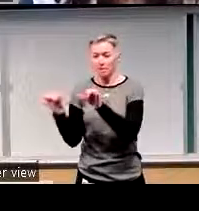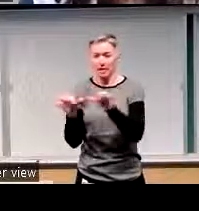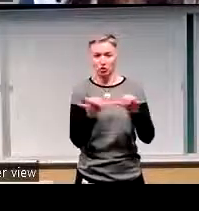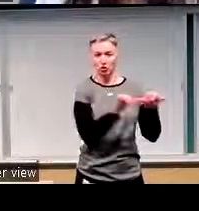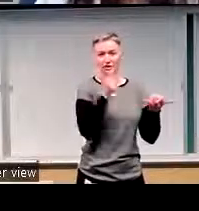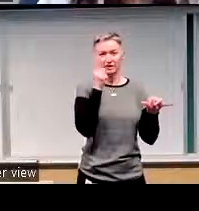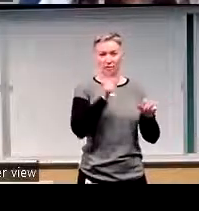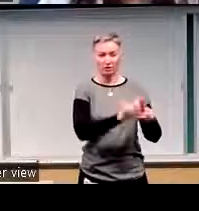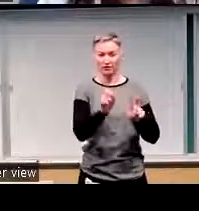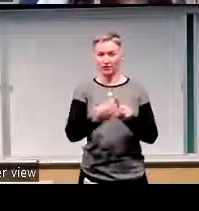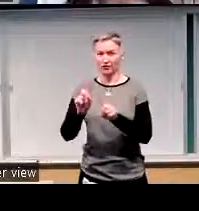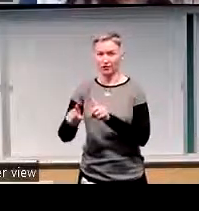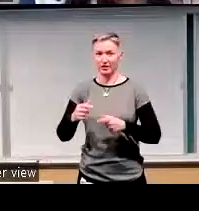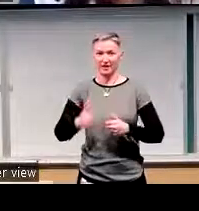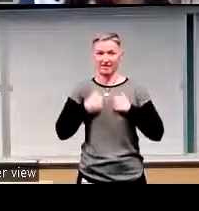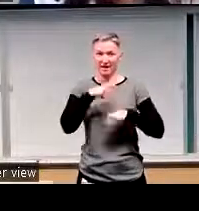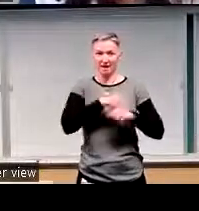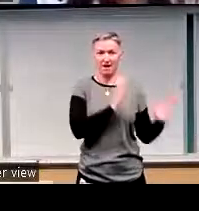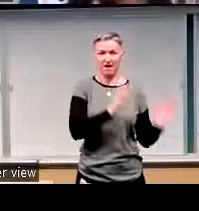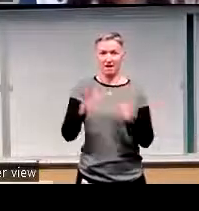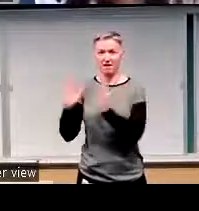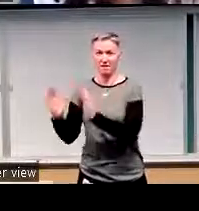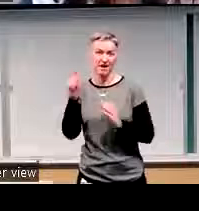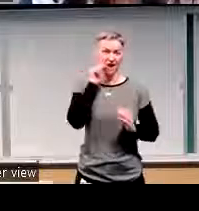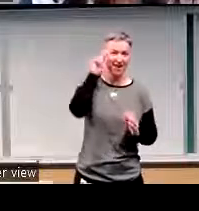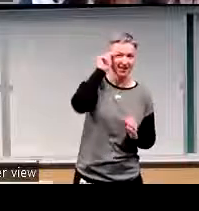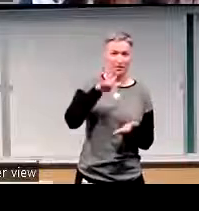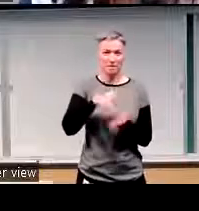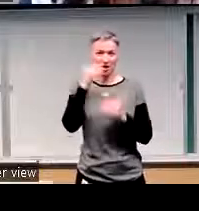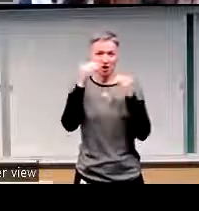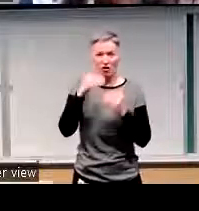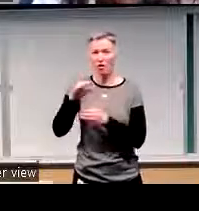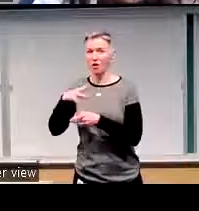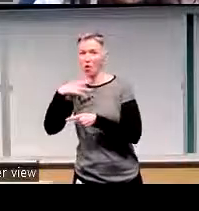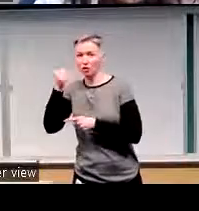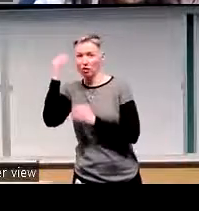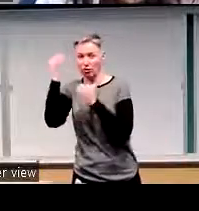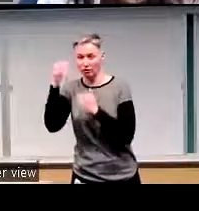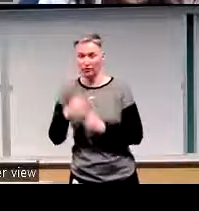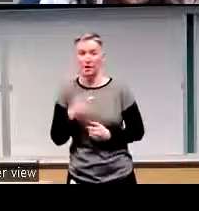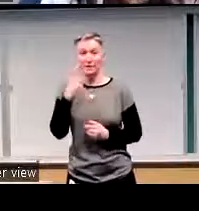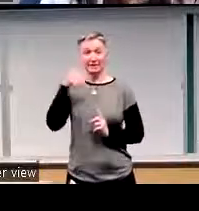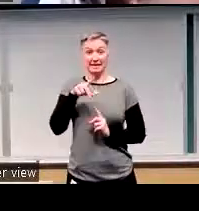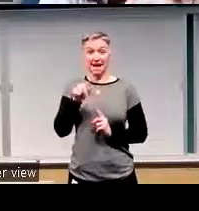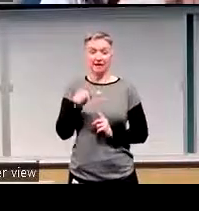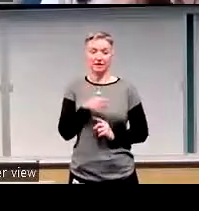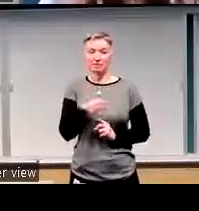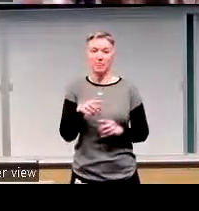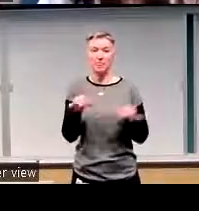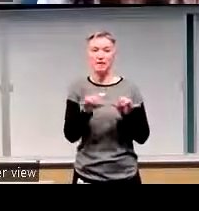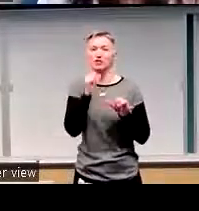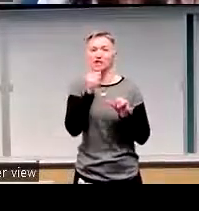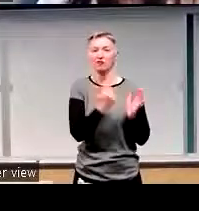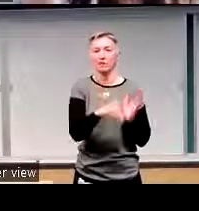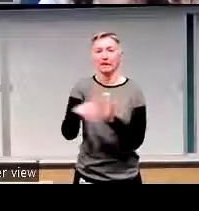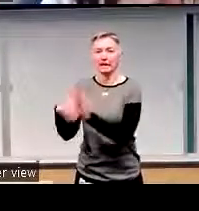life stages, because in the data, none of these measures were repeated. So we can't show sort of